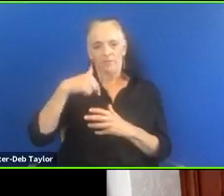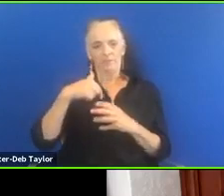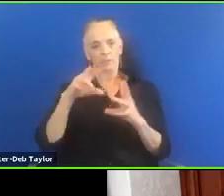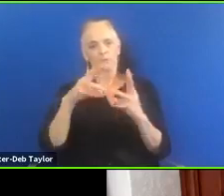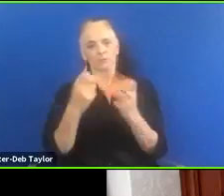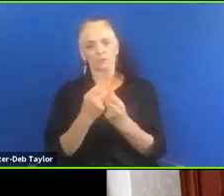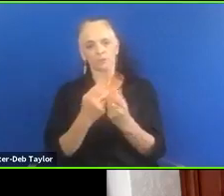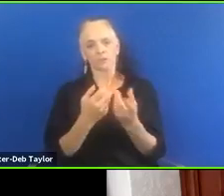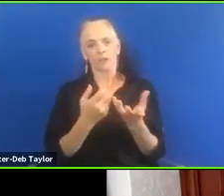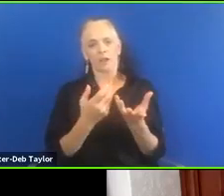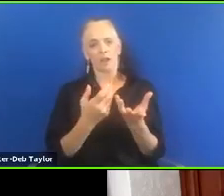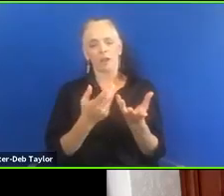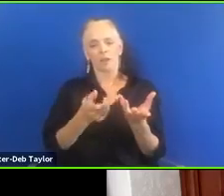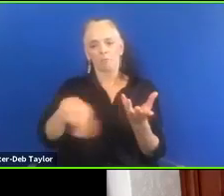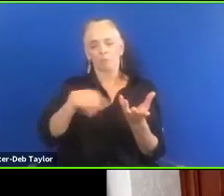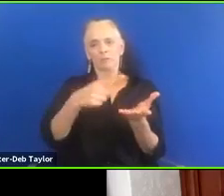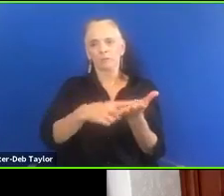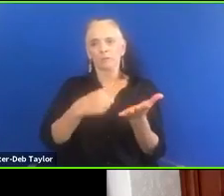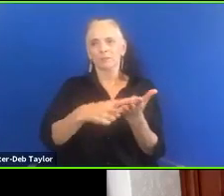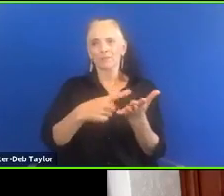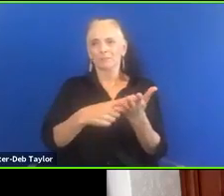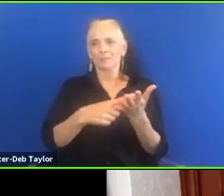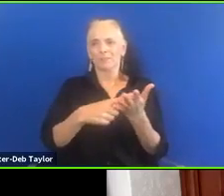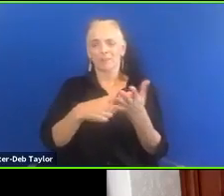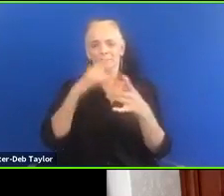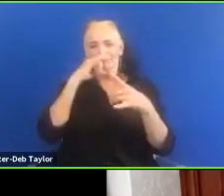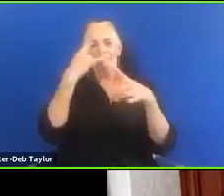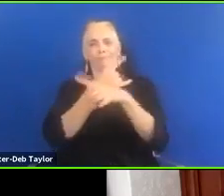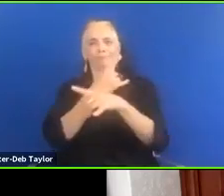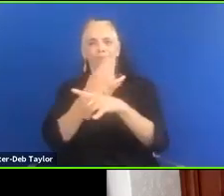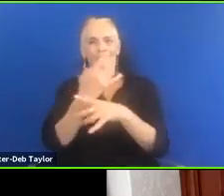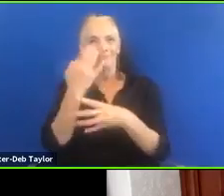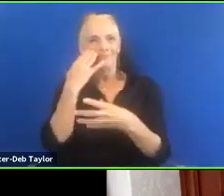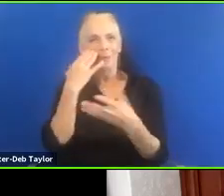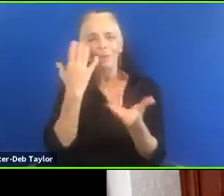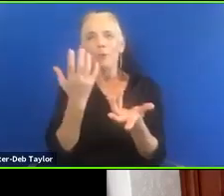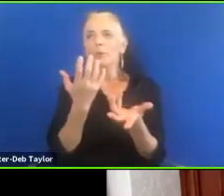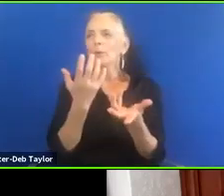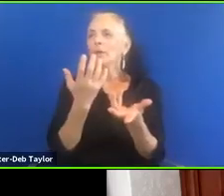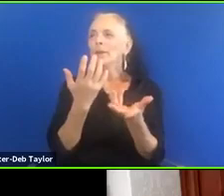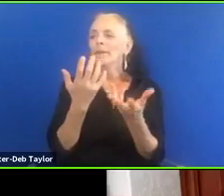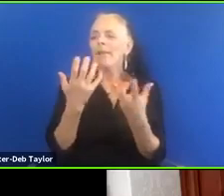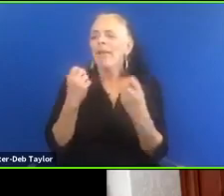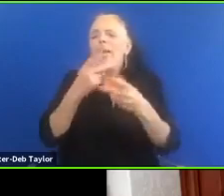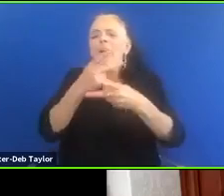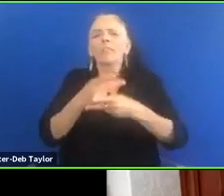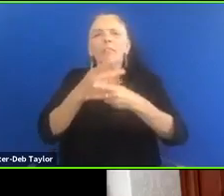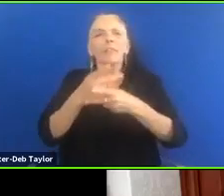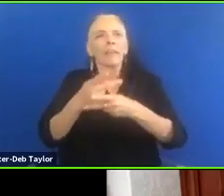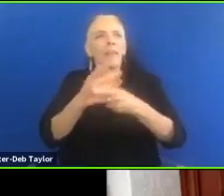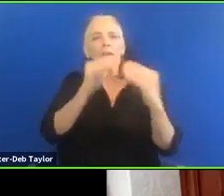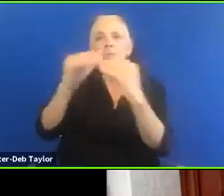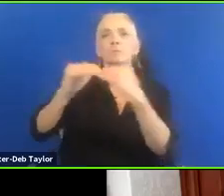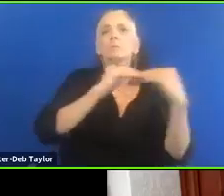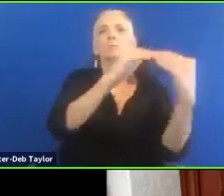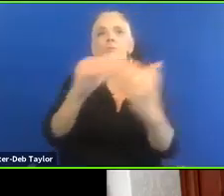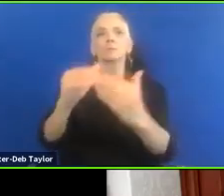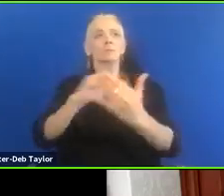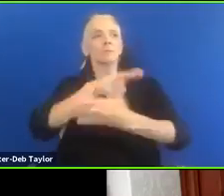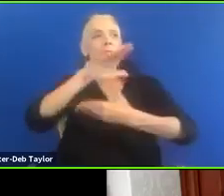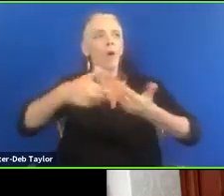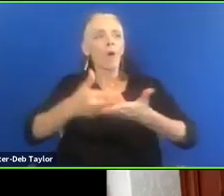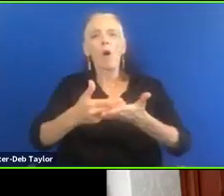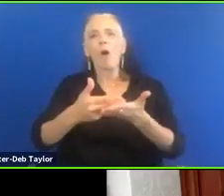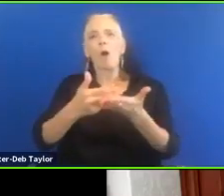the contradictions of like what it would look like, what healthcare for all has to look like down the line if